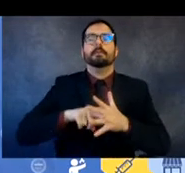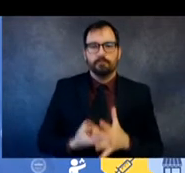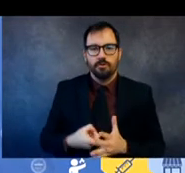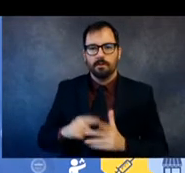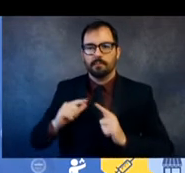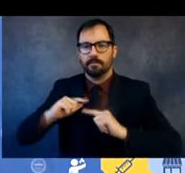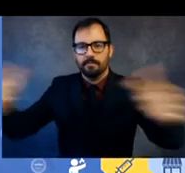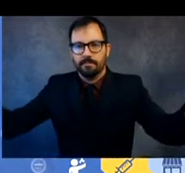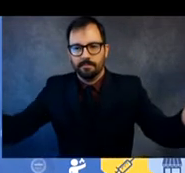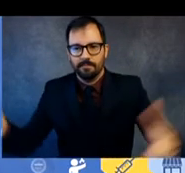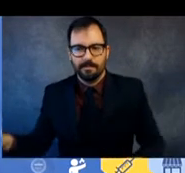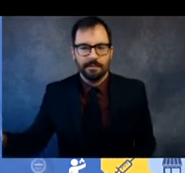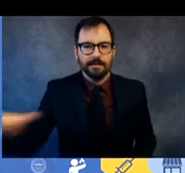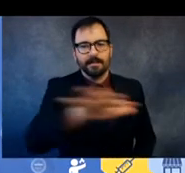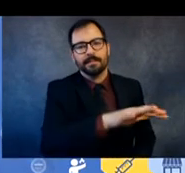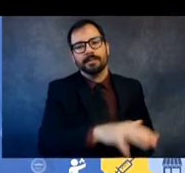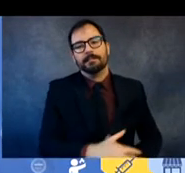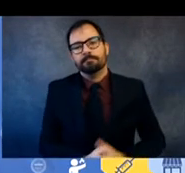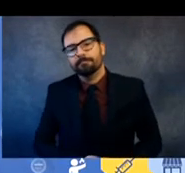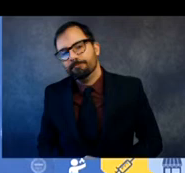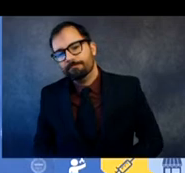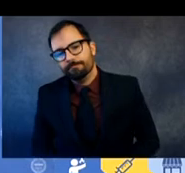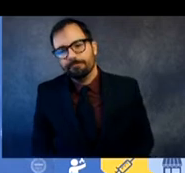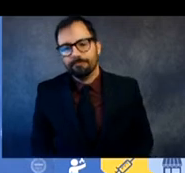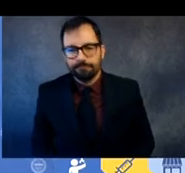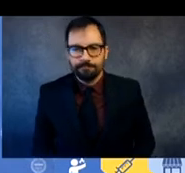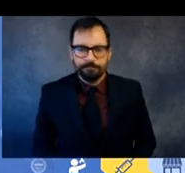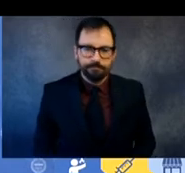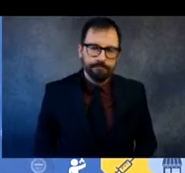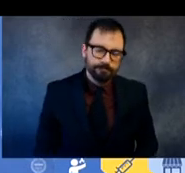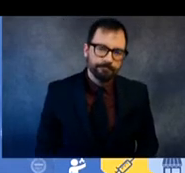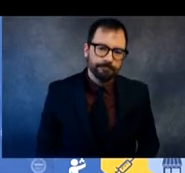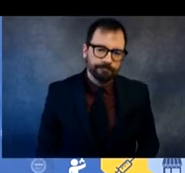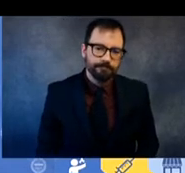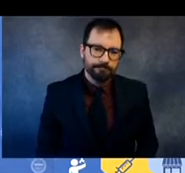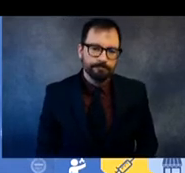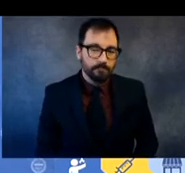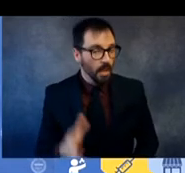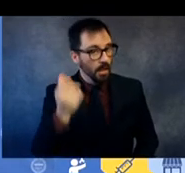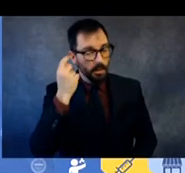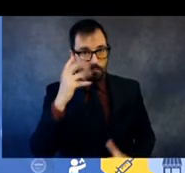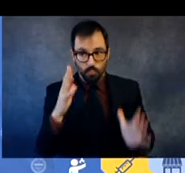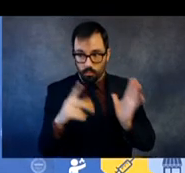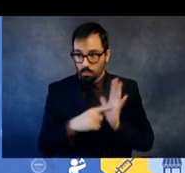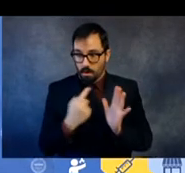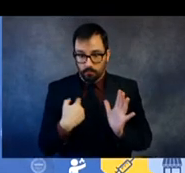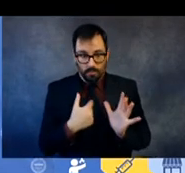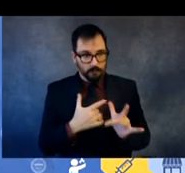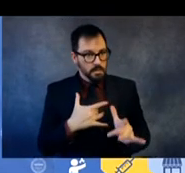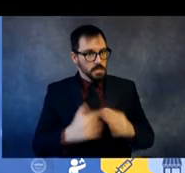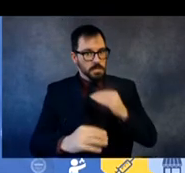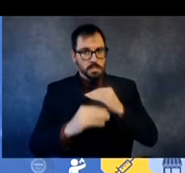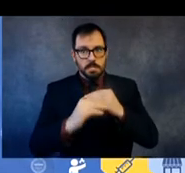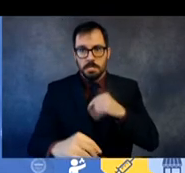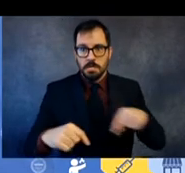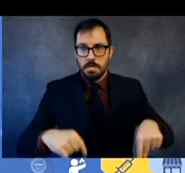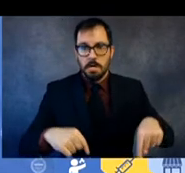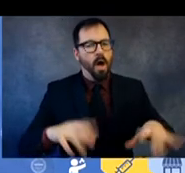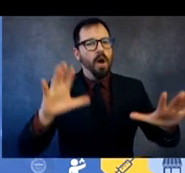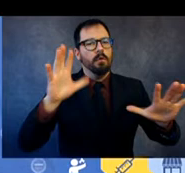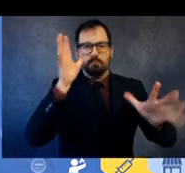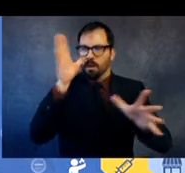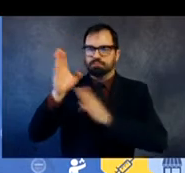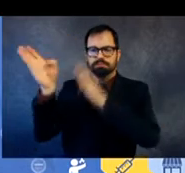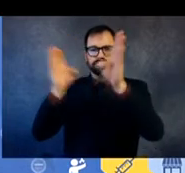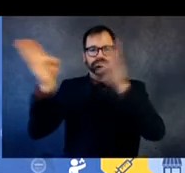But the minute, the second that we feel we are secure in this country, we have to look